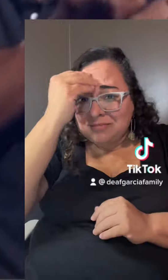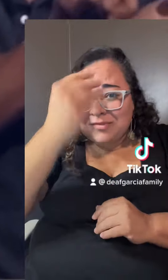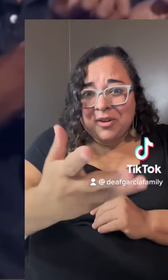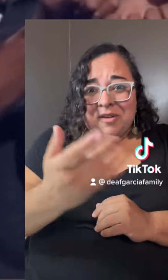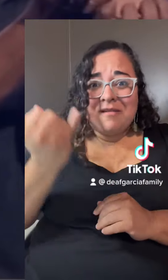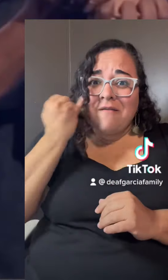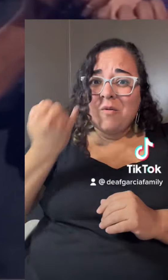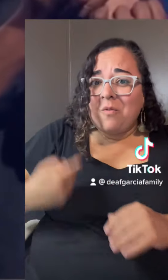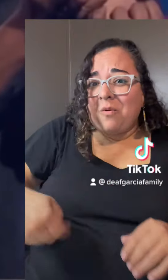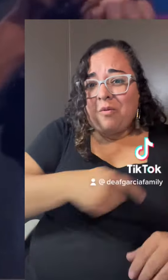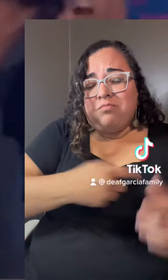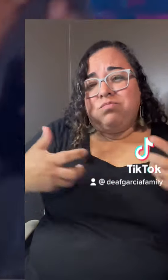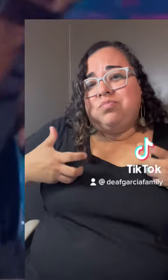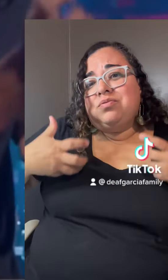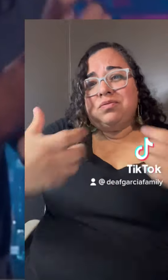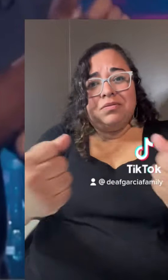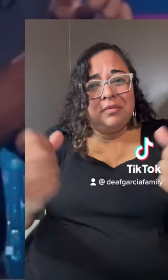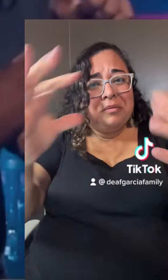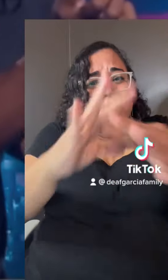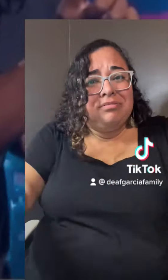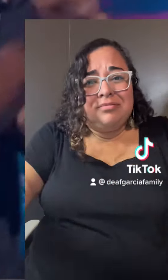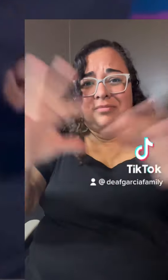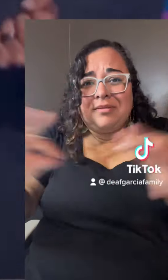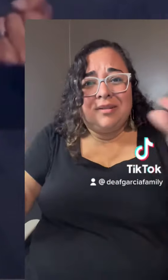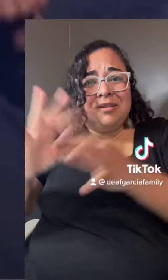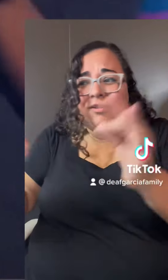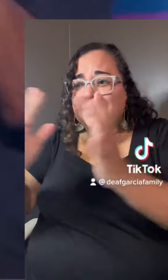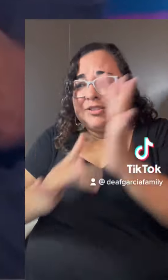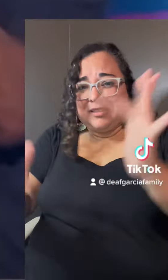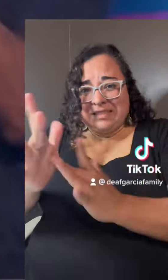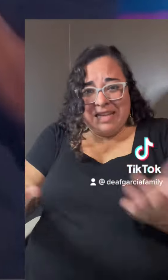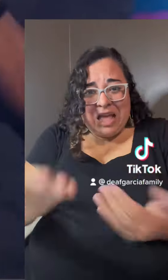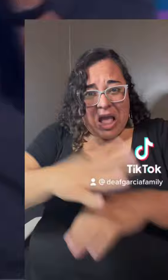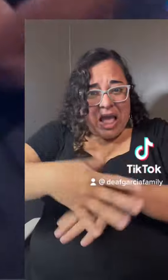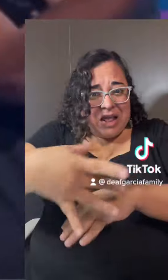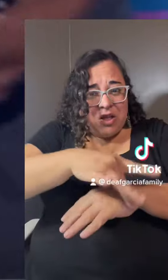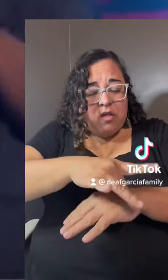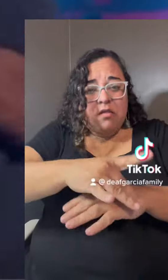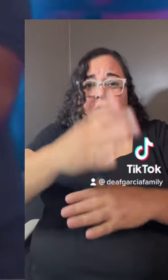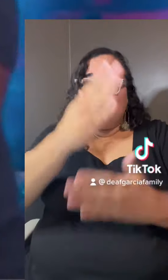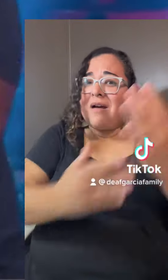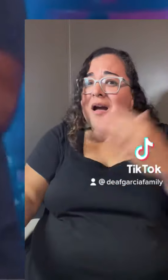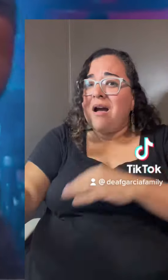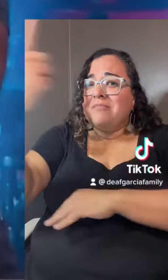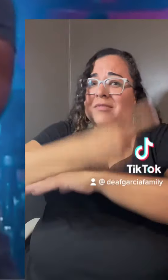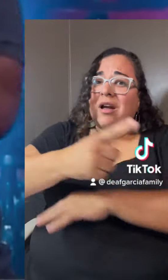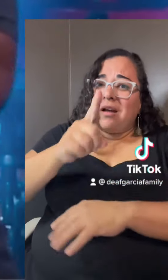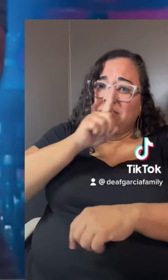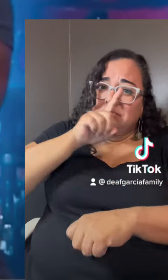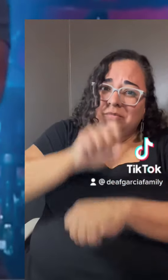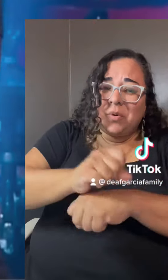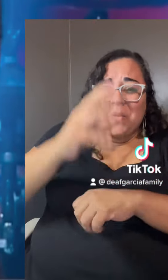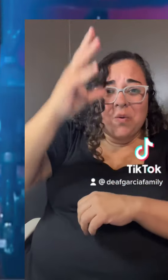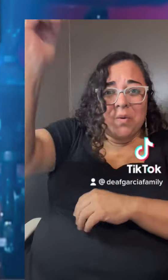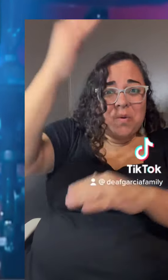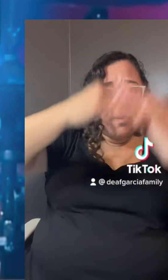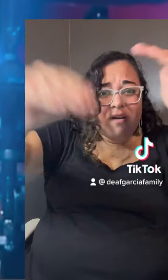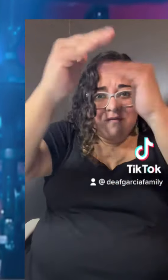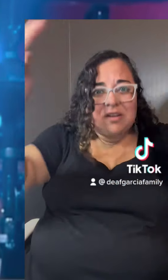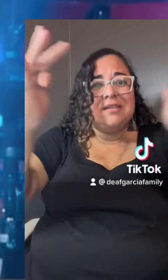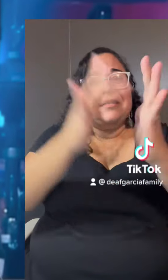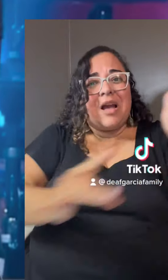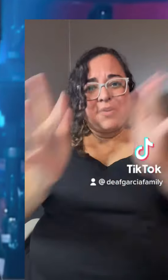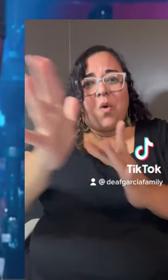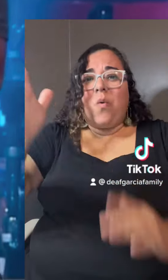for Christ on this earth, then one day when we see God, Jesus will actually speak up for